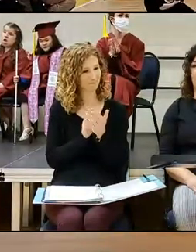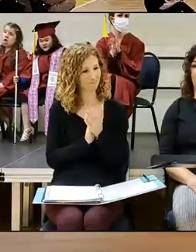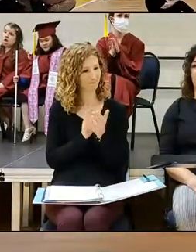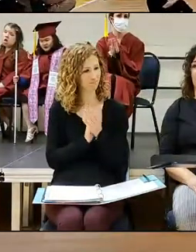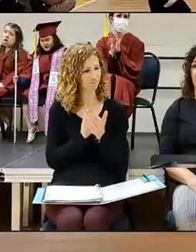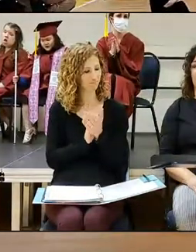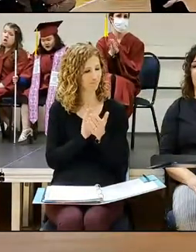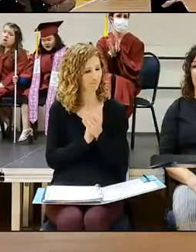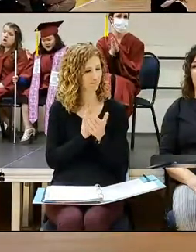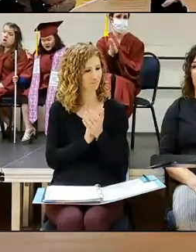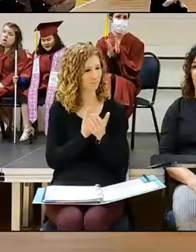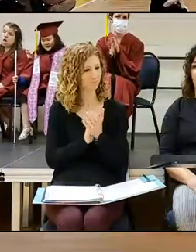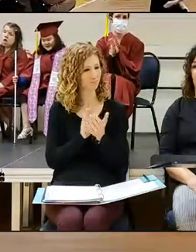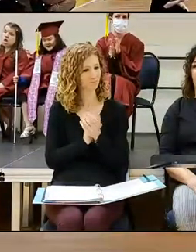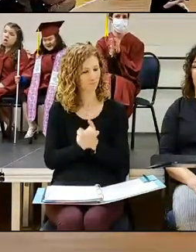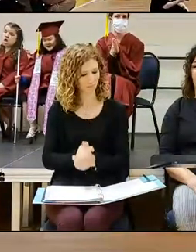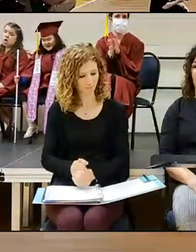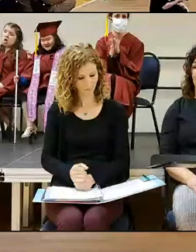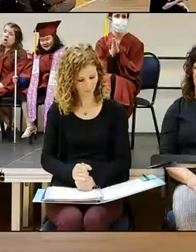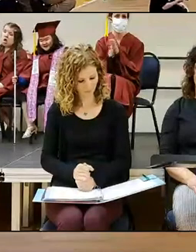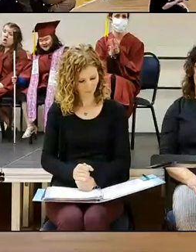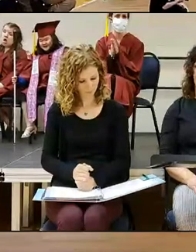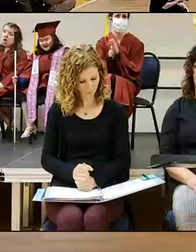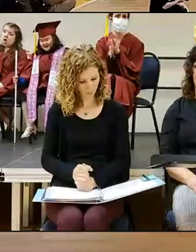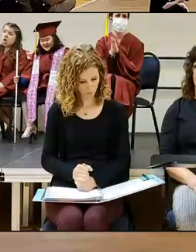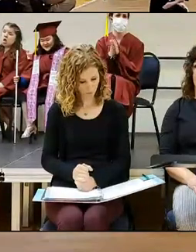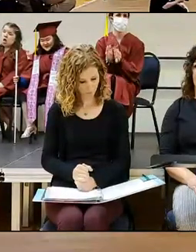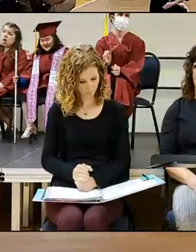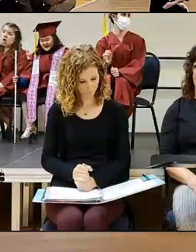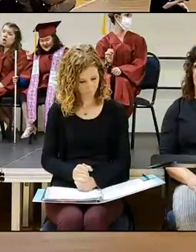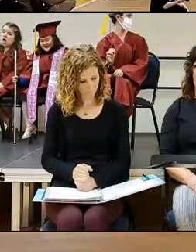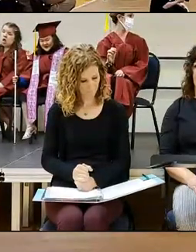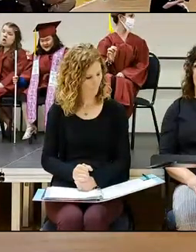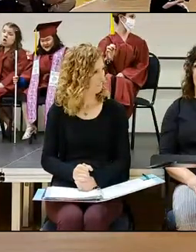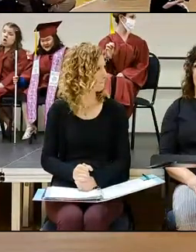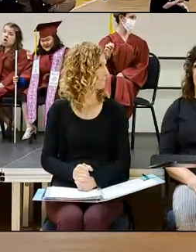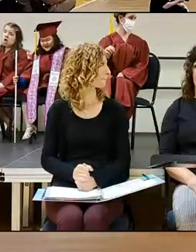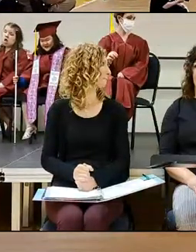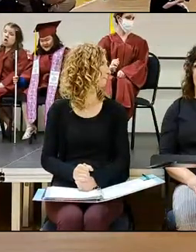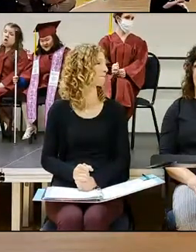Rocky has stood up and is clapping.